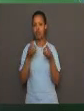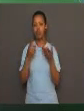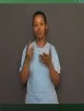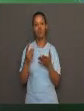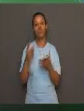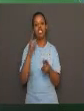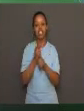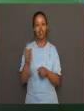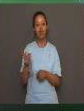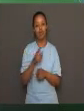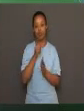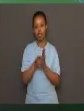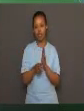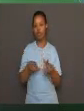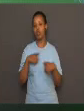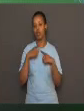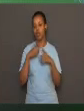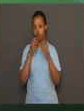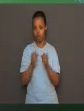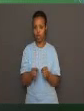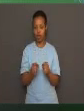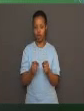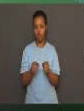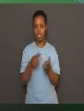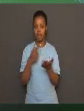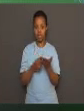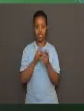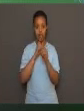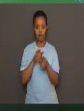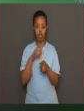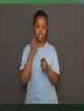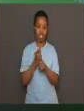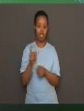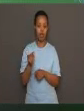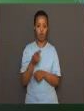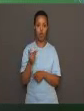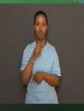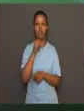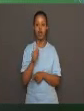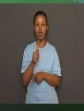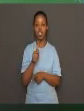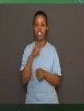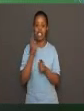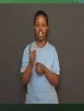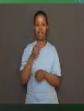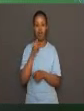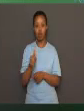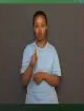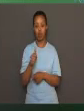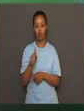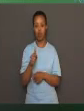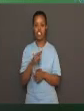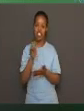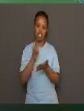are many correct answers. If you are unsure whether your answer is correct, you may want